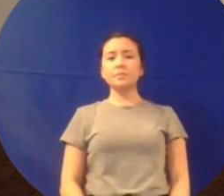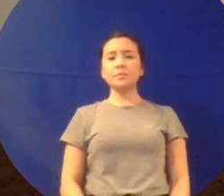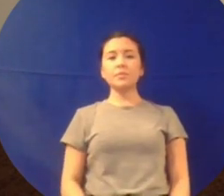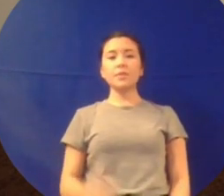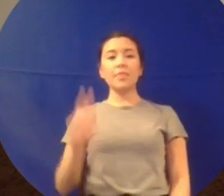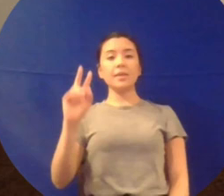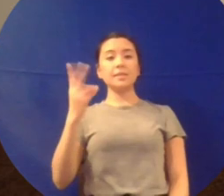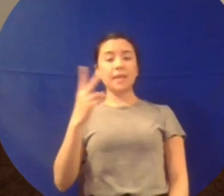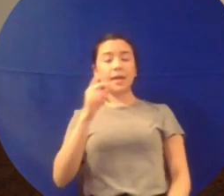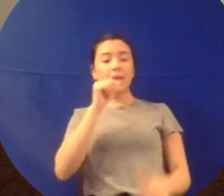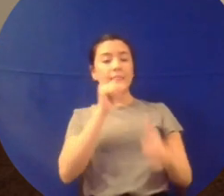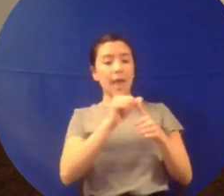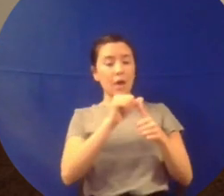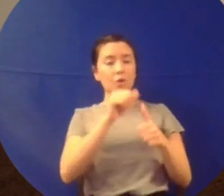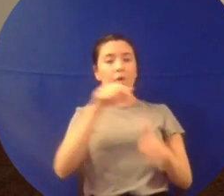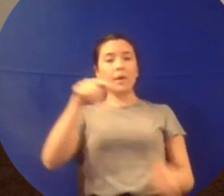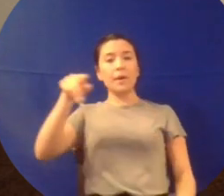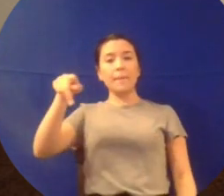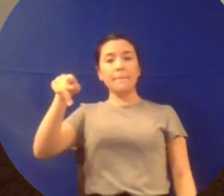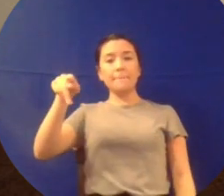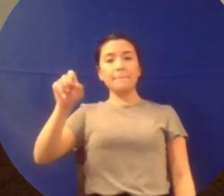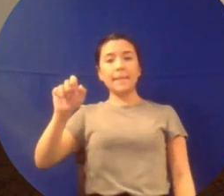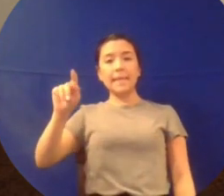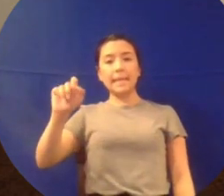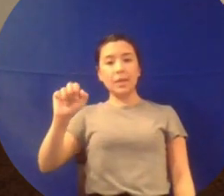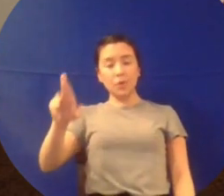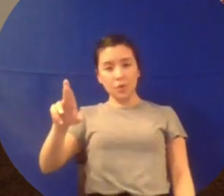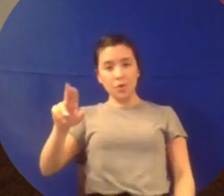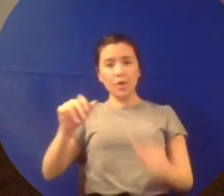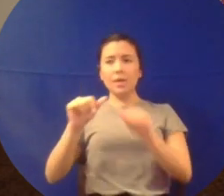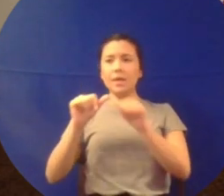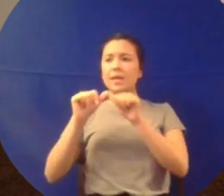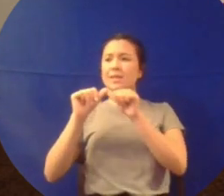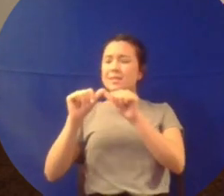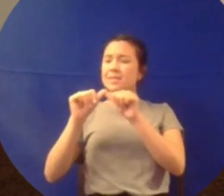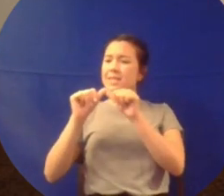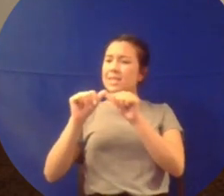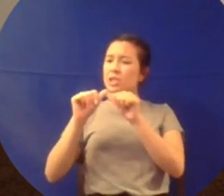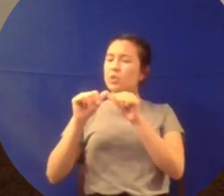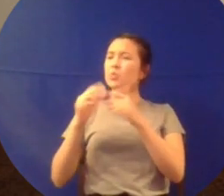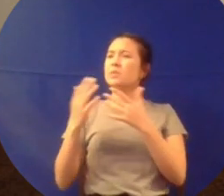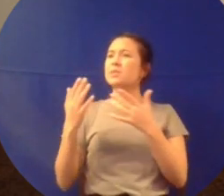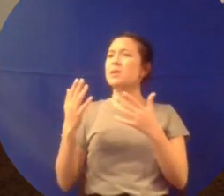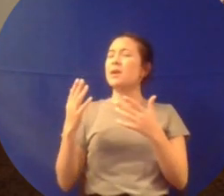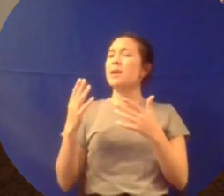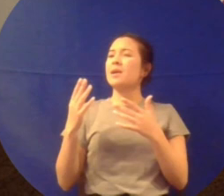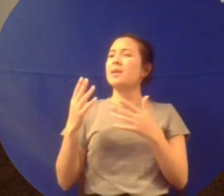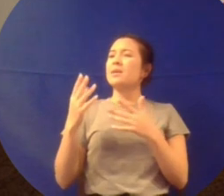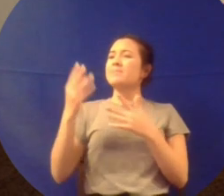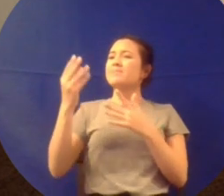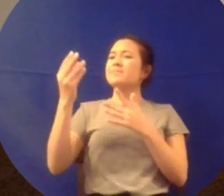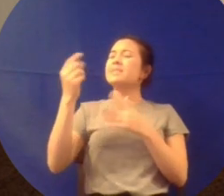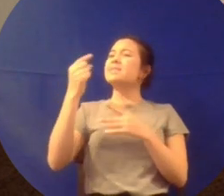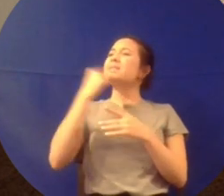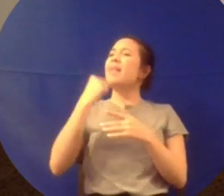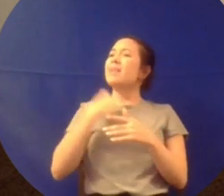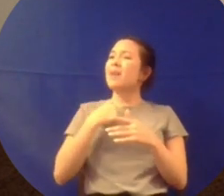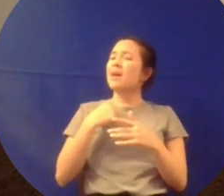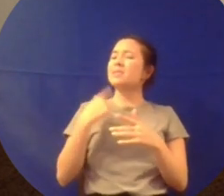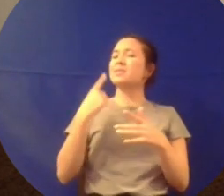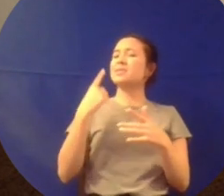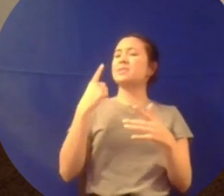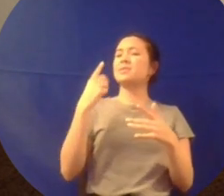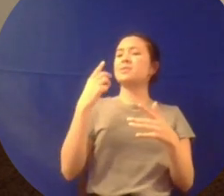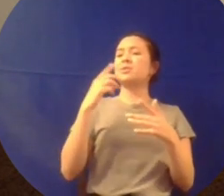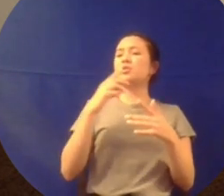The second letter of Peter continues this theme, urging that we be zealous and repentant as we